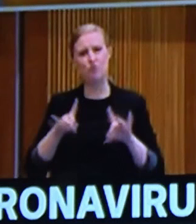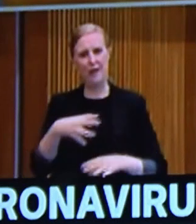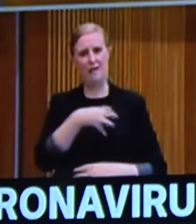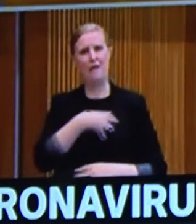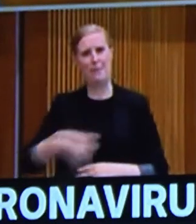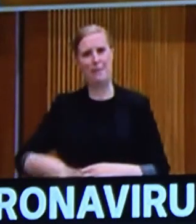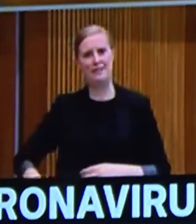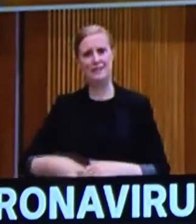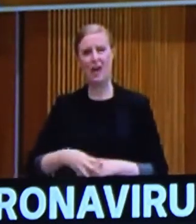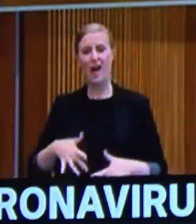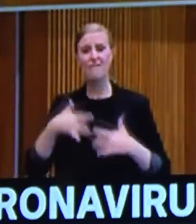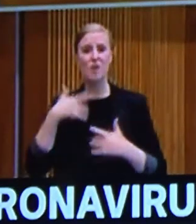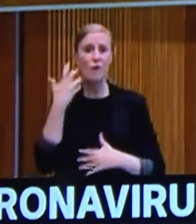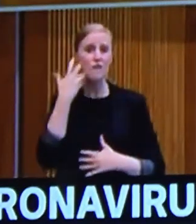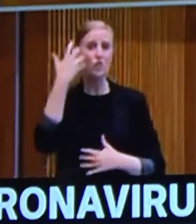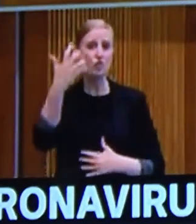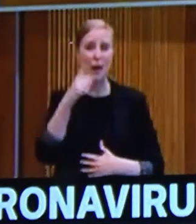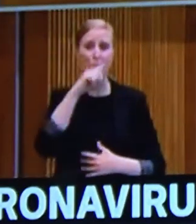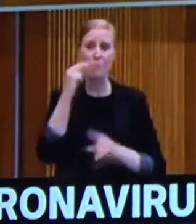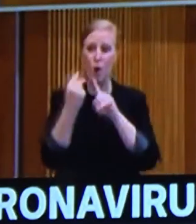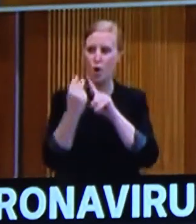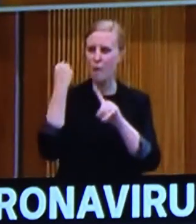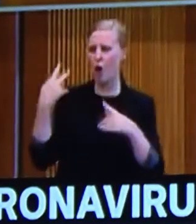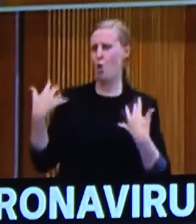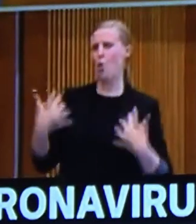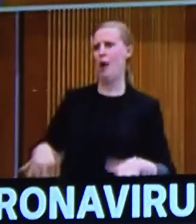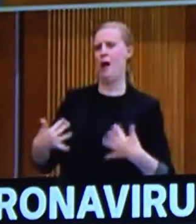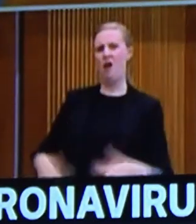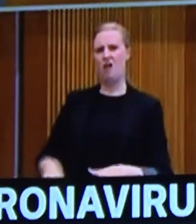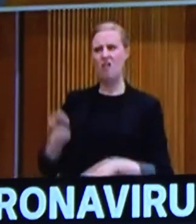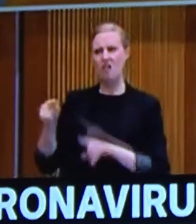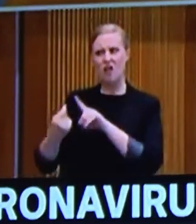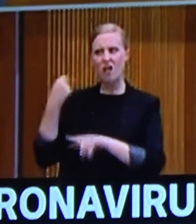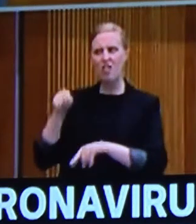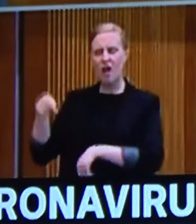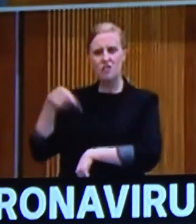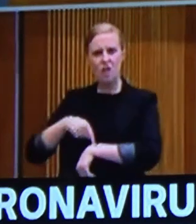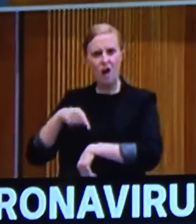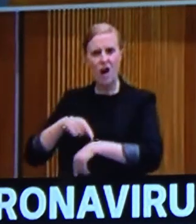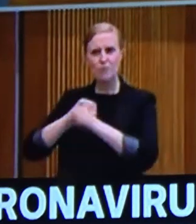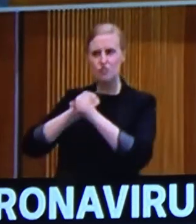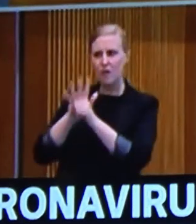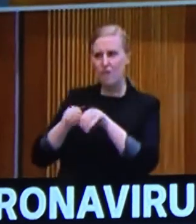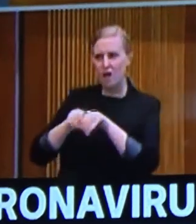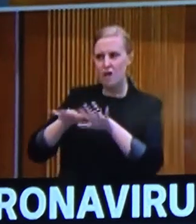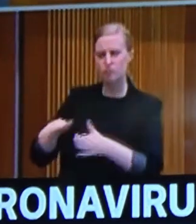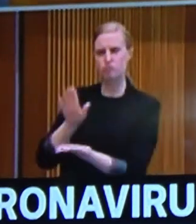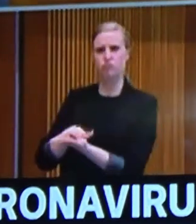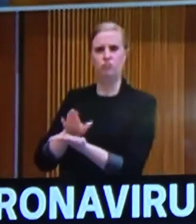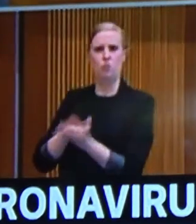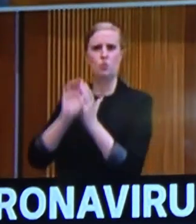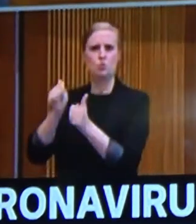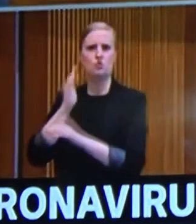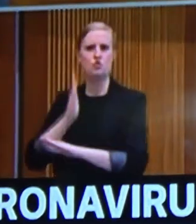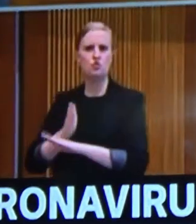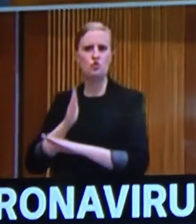first 200 years. That's my honest view. Having said that, the point of this is to say, what are the